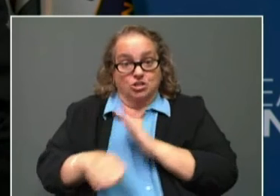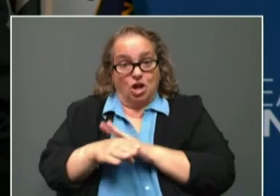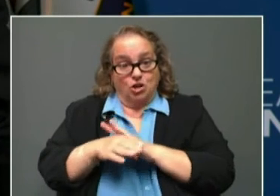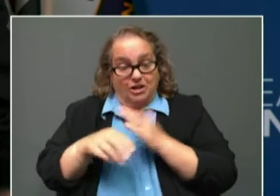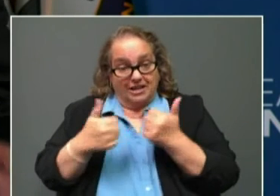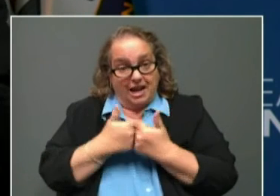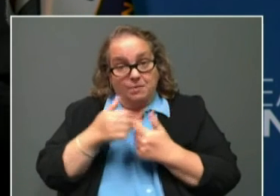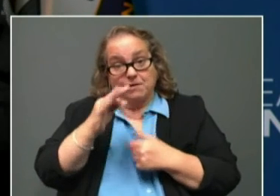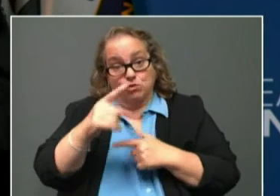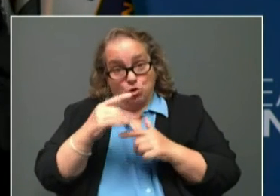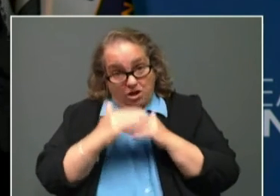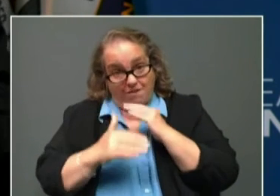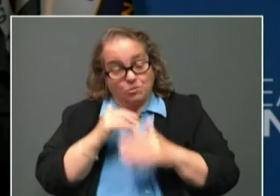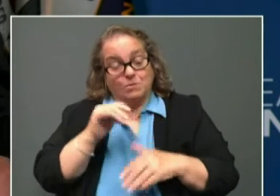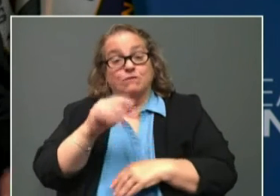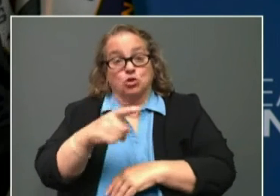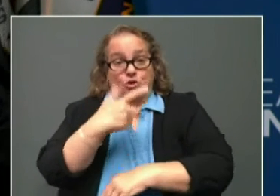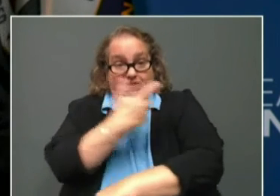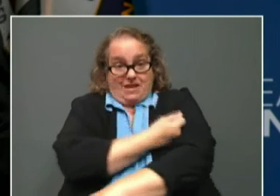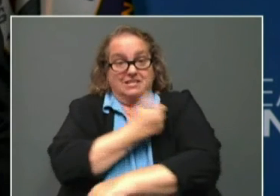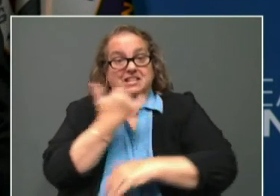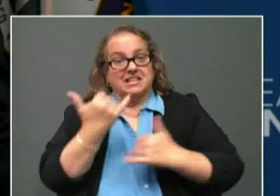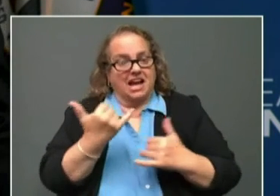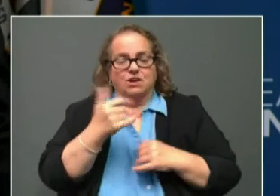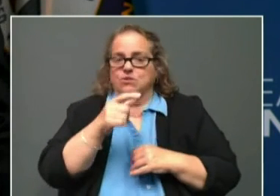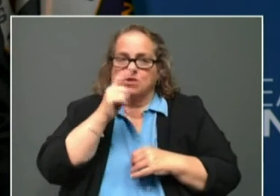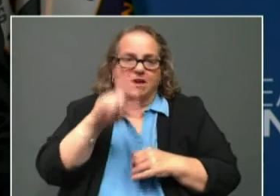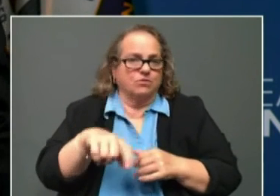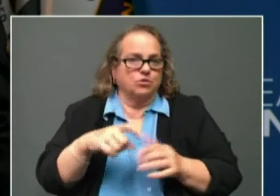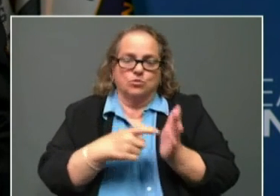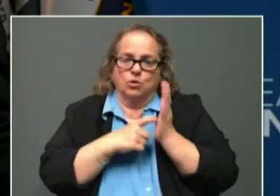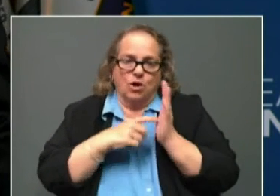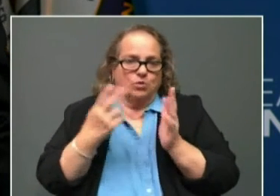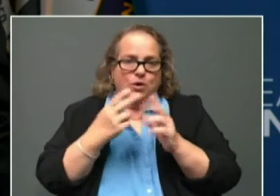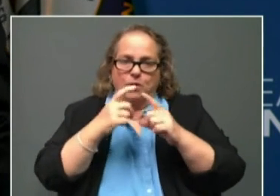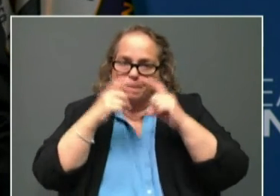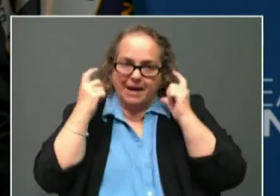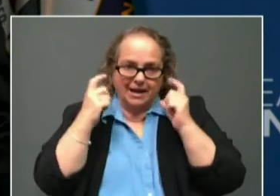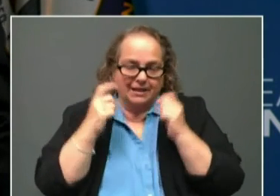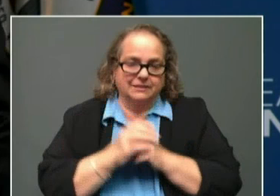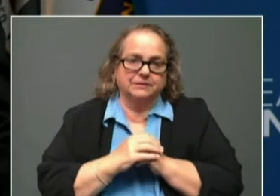if you're vaccinated, at this point, we're no longer requiring